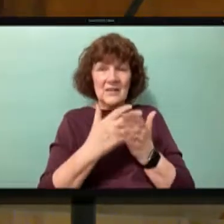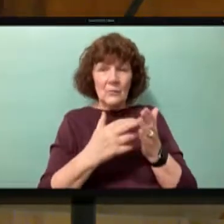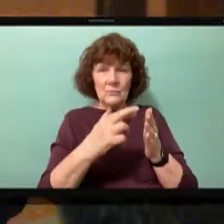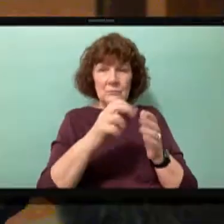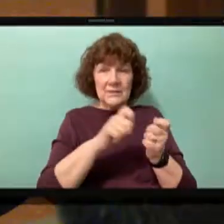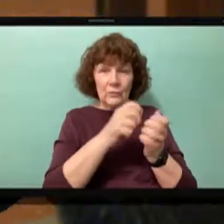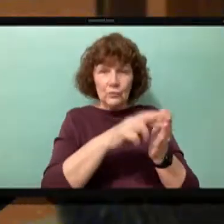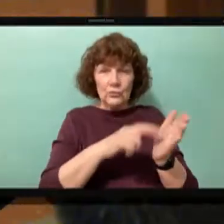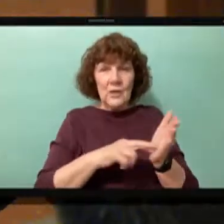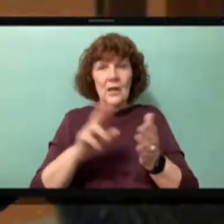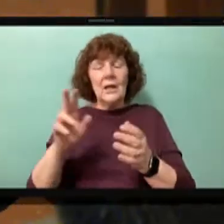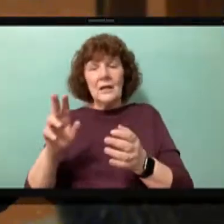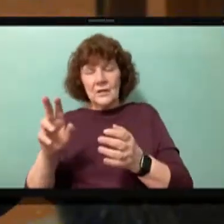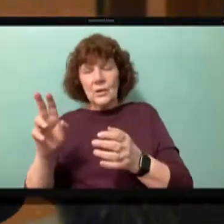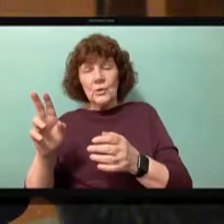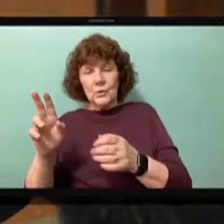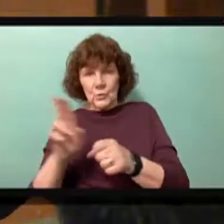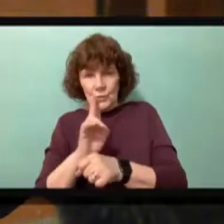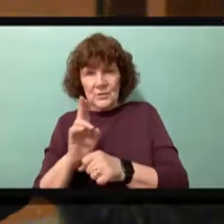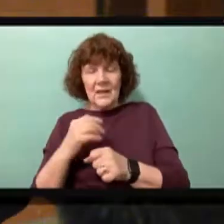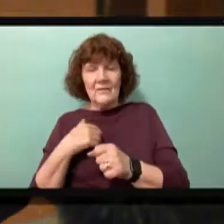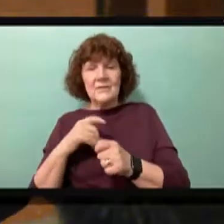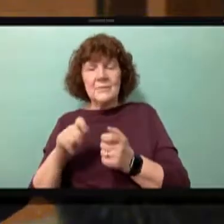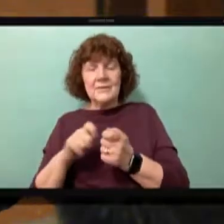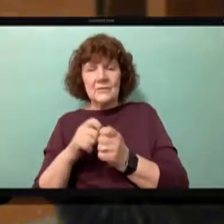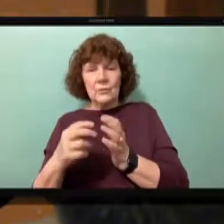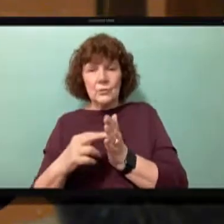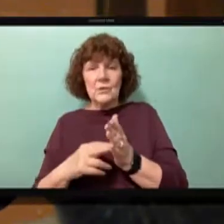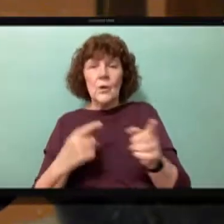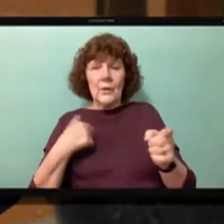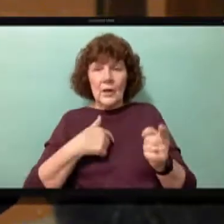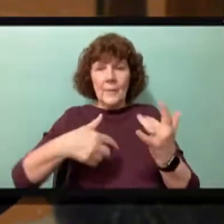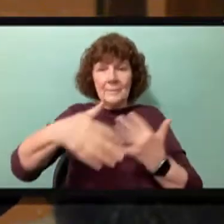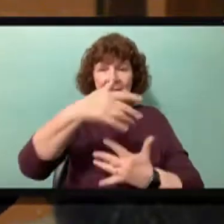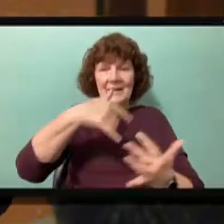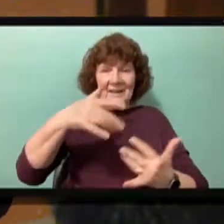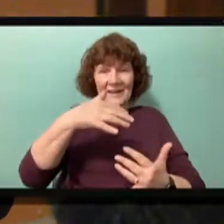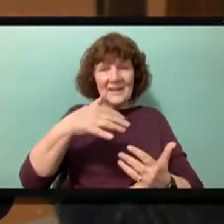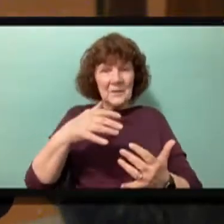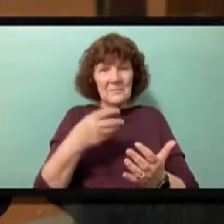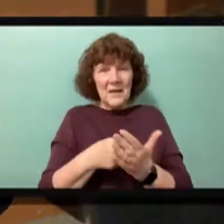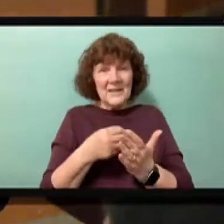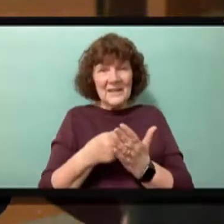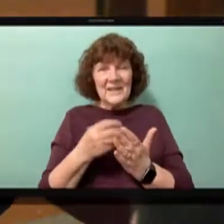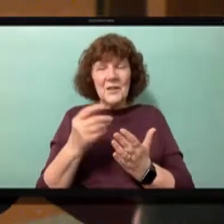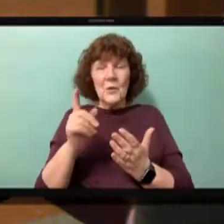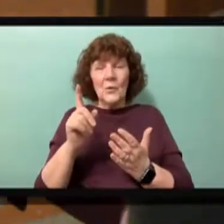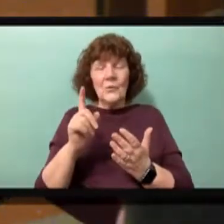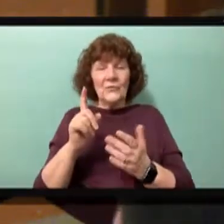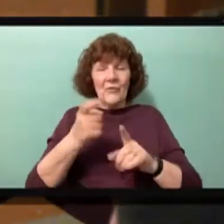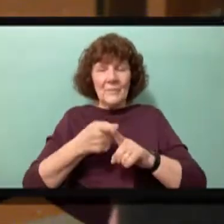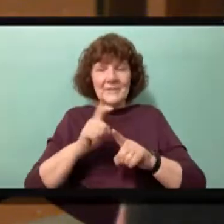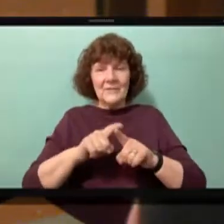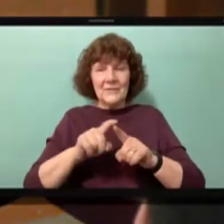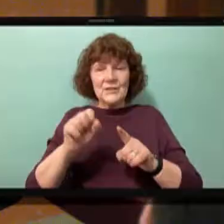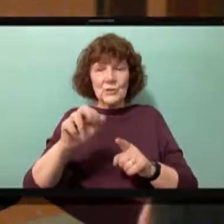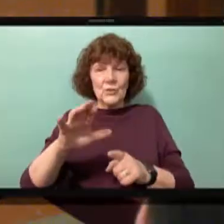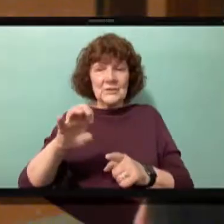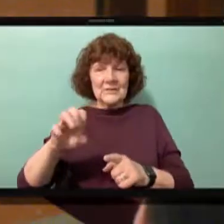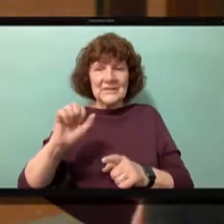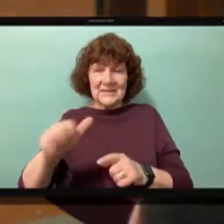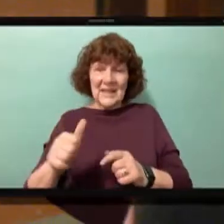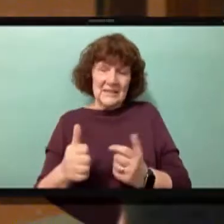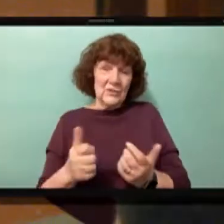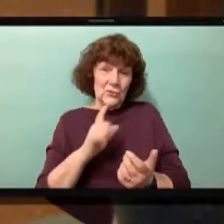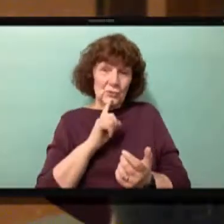commingling ARPA funds with other sources of funds, as is the case in most of the capital projects we're using, because if multiple sources are there, then